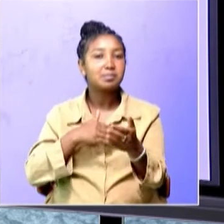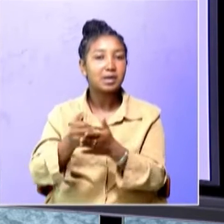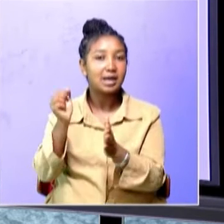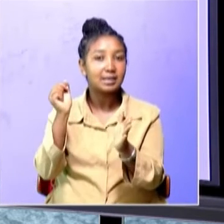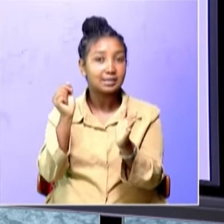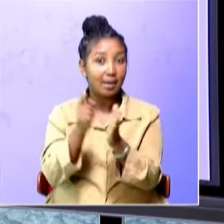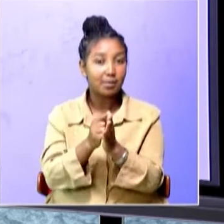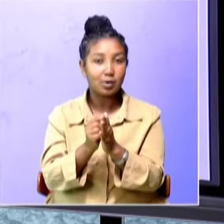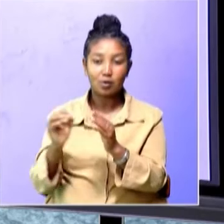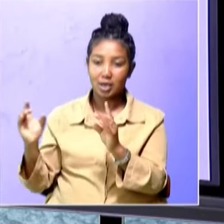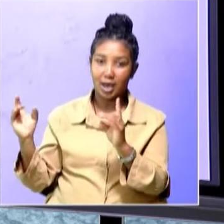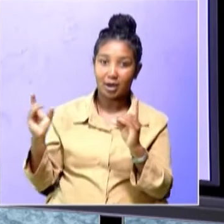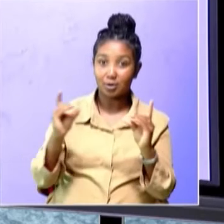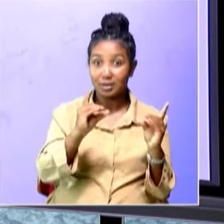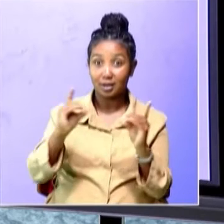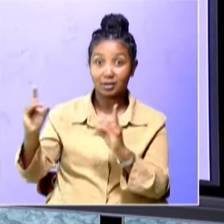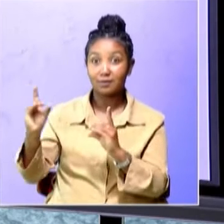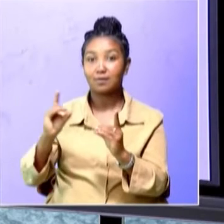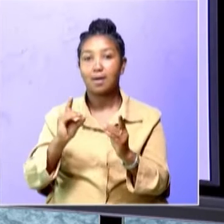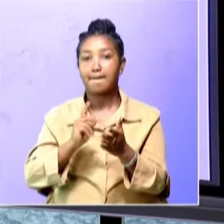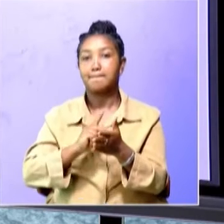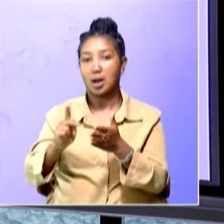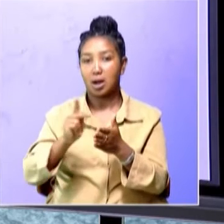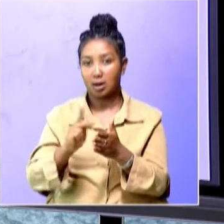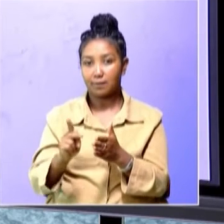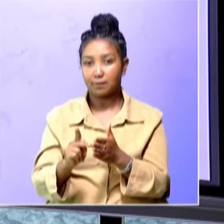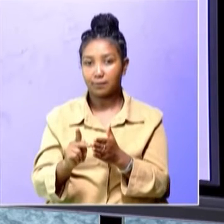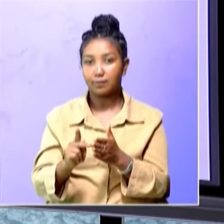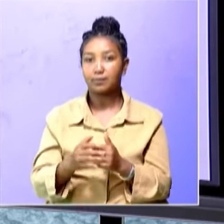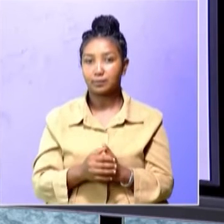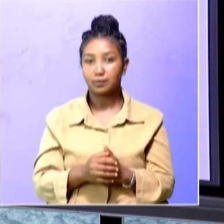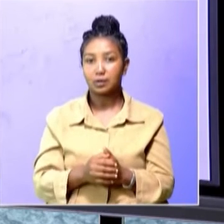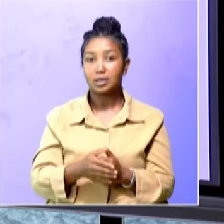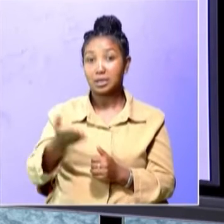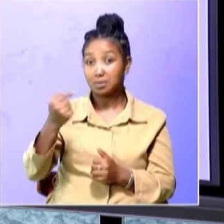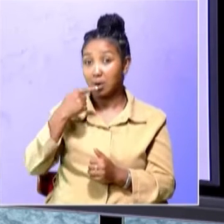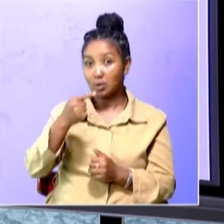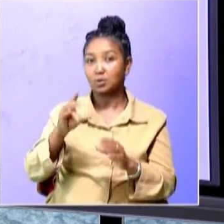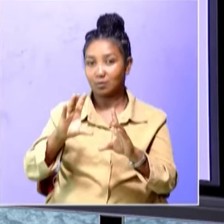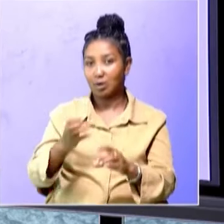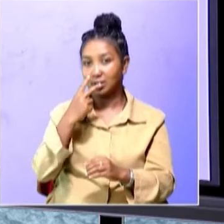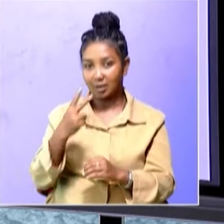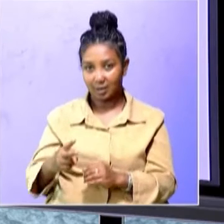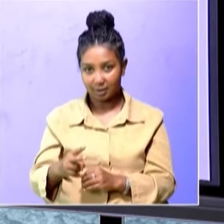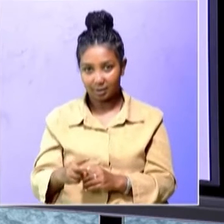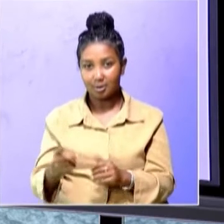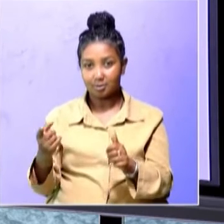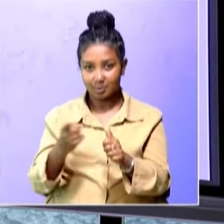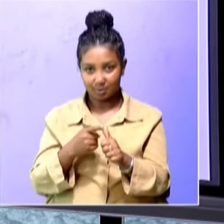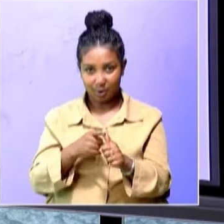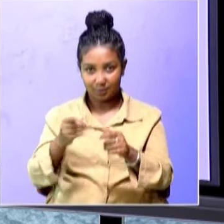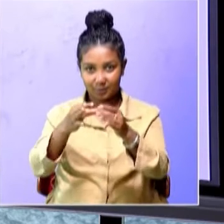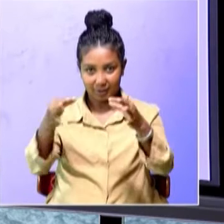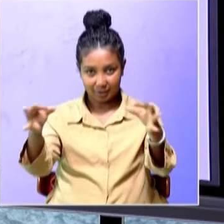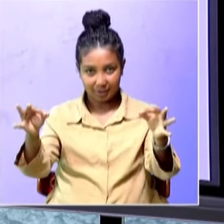example of argumentative paragraph. Let us see if we have the components that I told you earlier. Okay, let us see the first